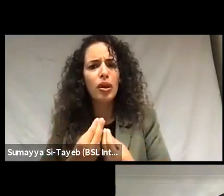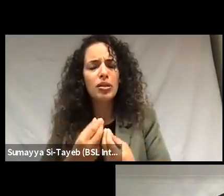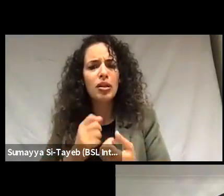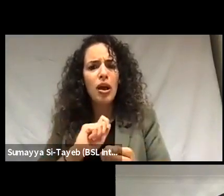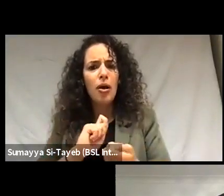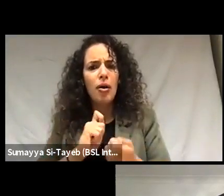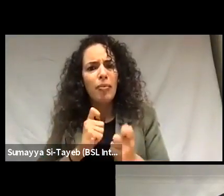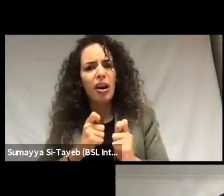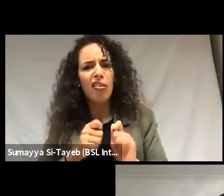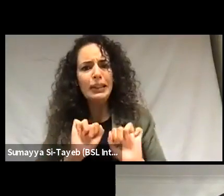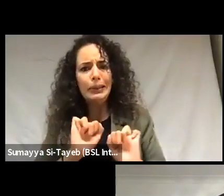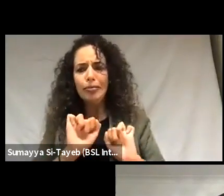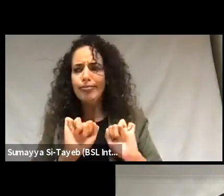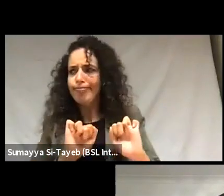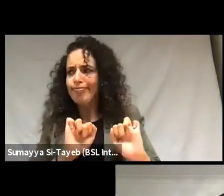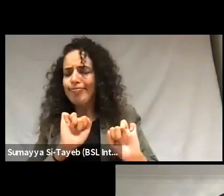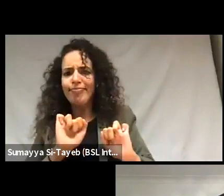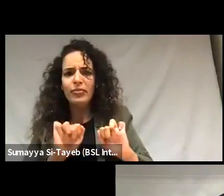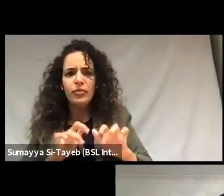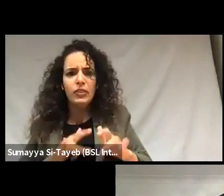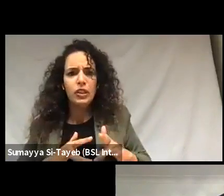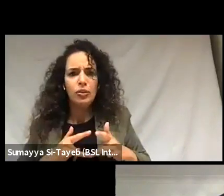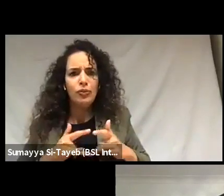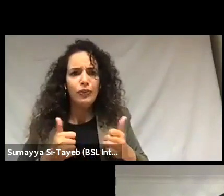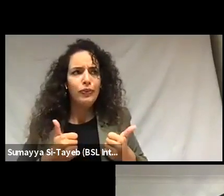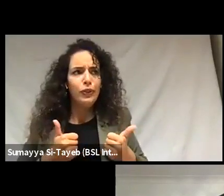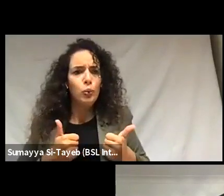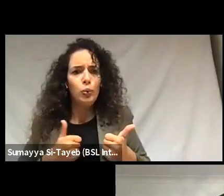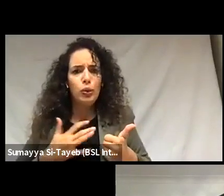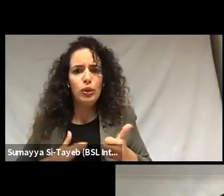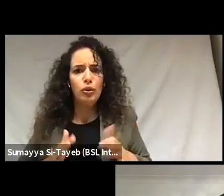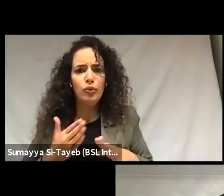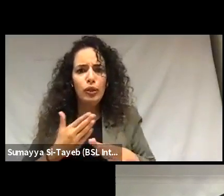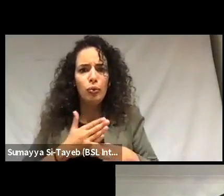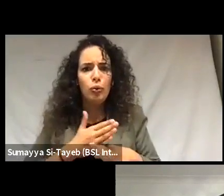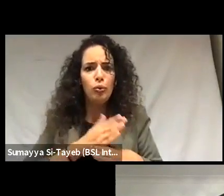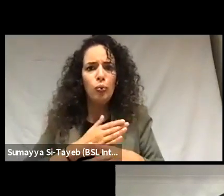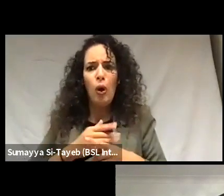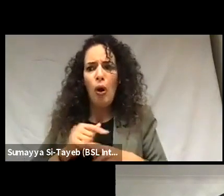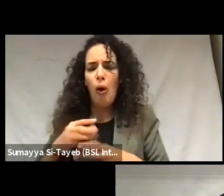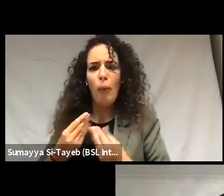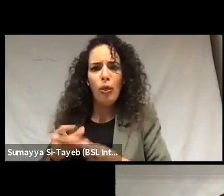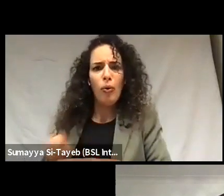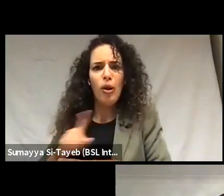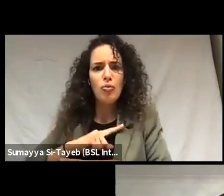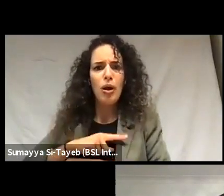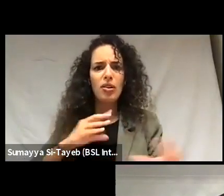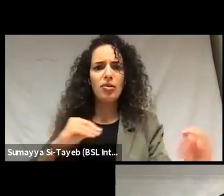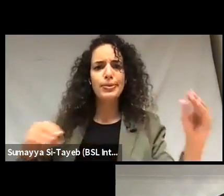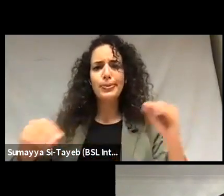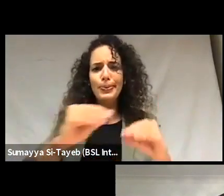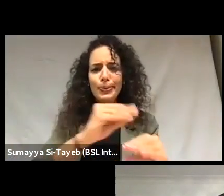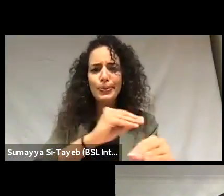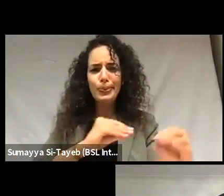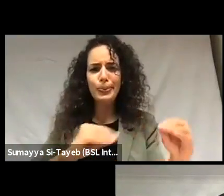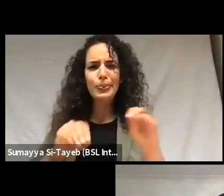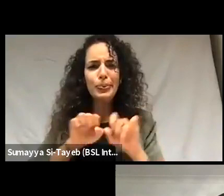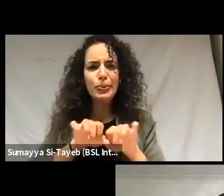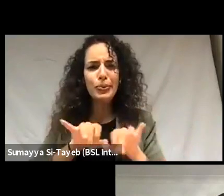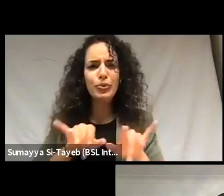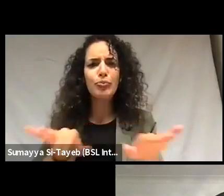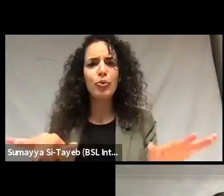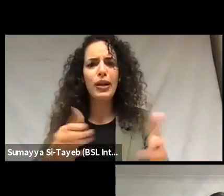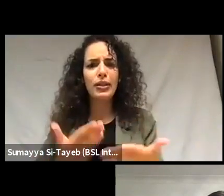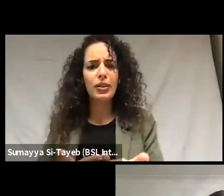reluctant and felt uneasy about all these rumours that were spread. I mean, Scouting,